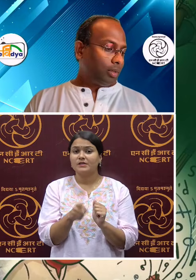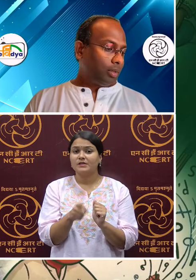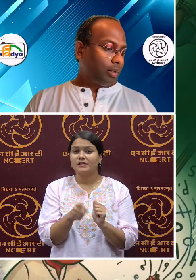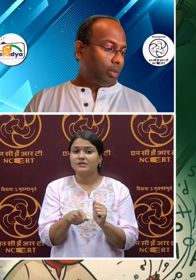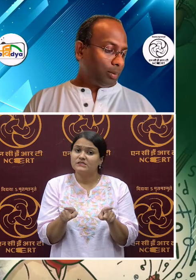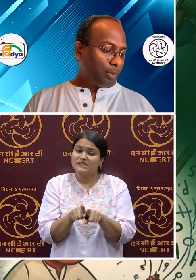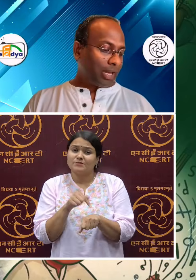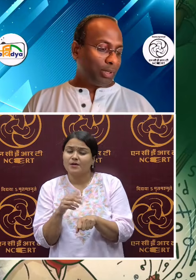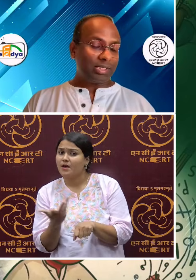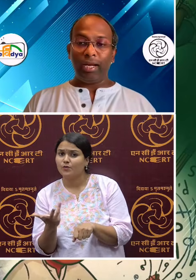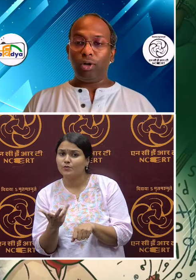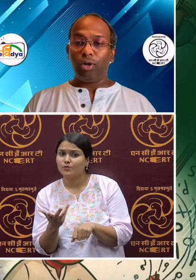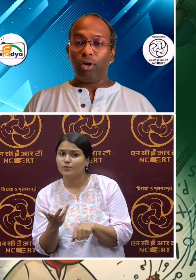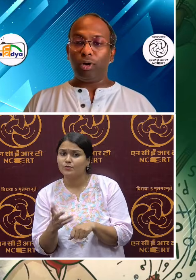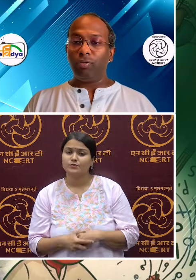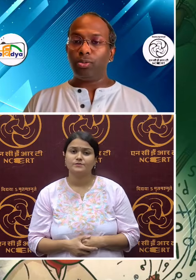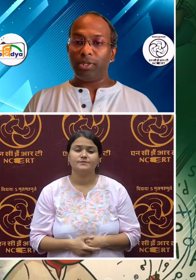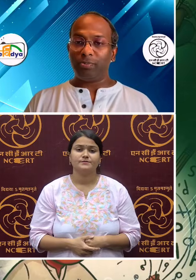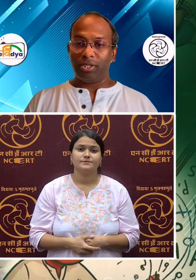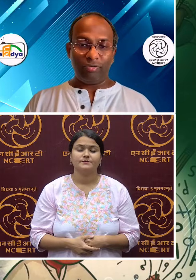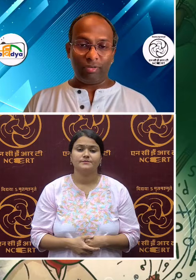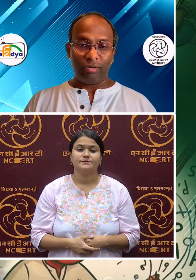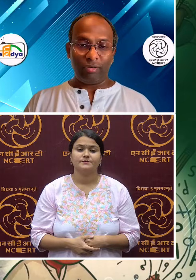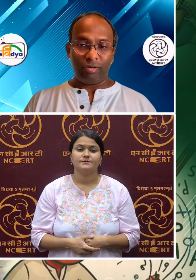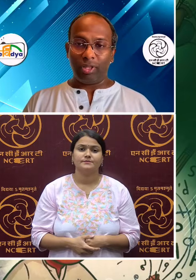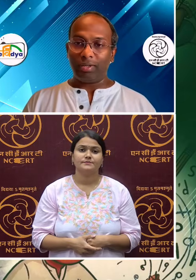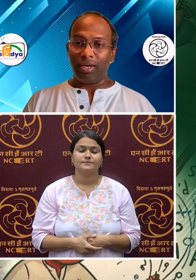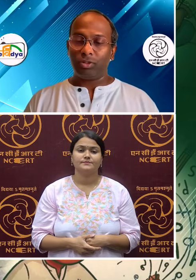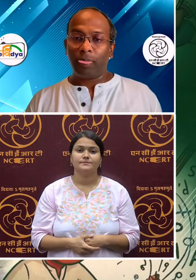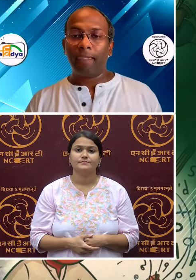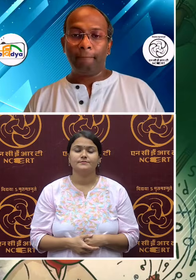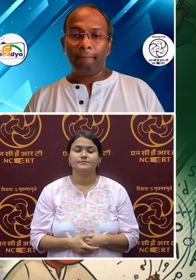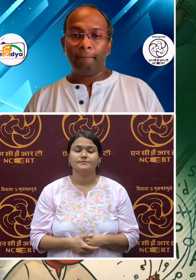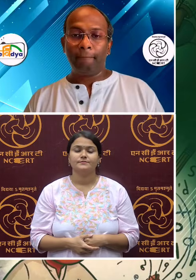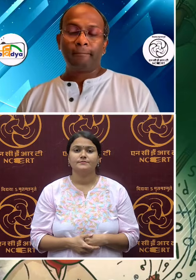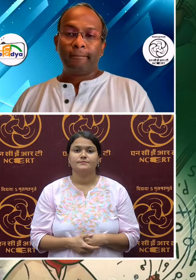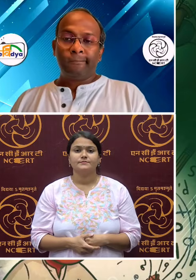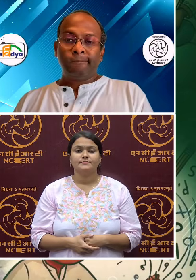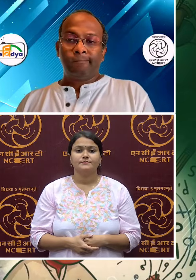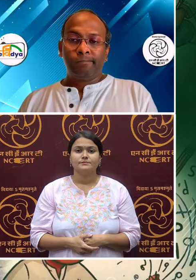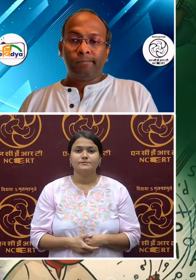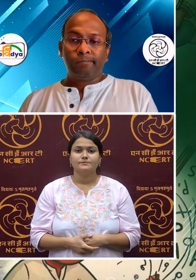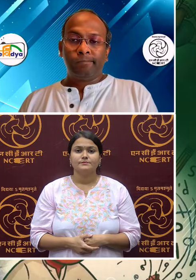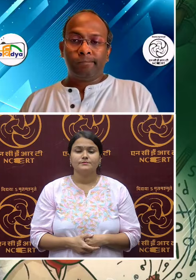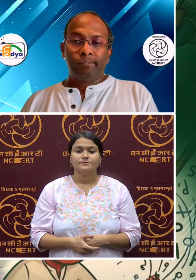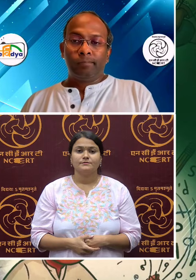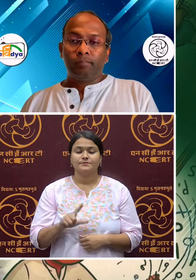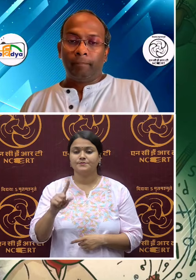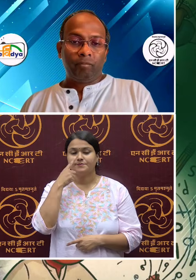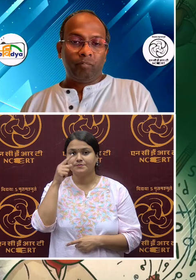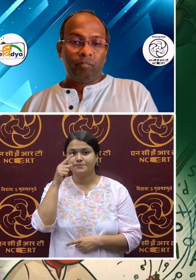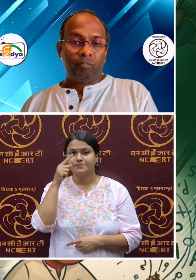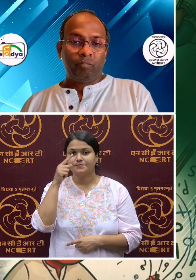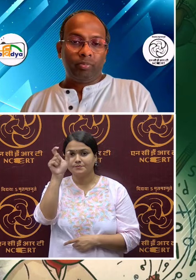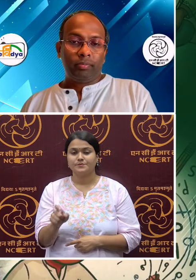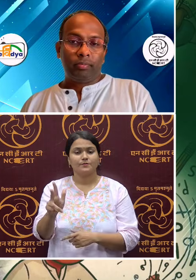Yeah, Lalita ma'am had one slide on visual perception also for that. Yes. I think. Lalita ma'am, you can